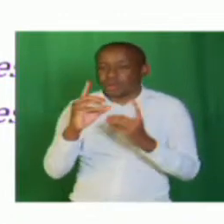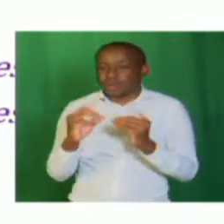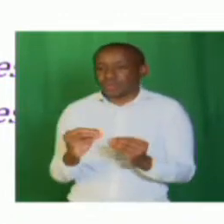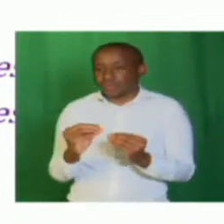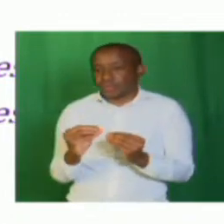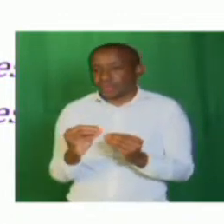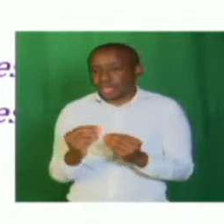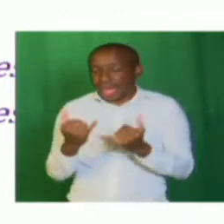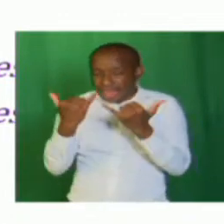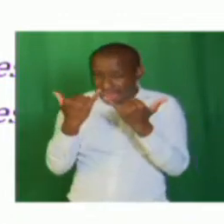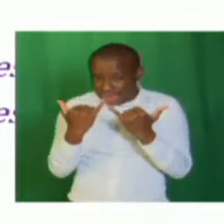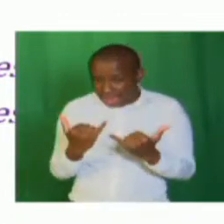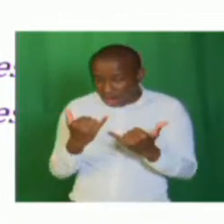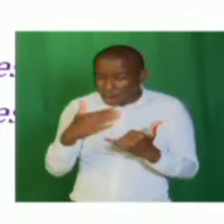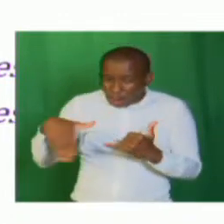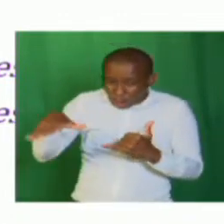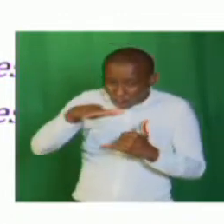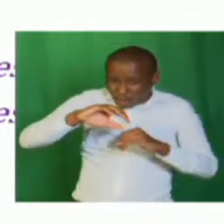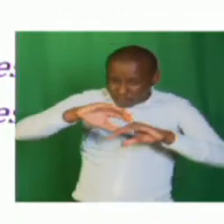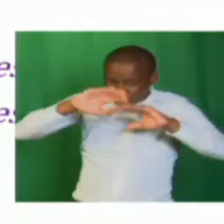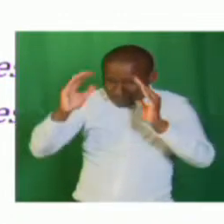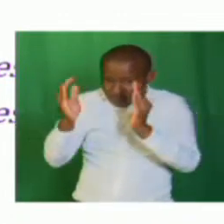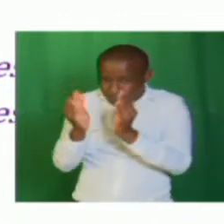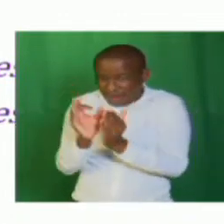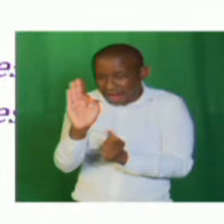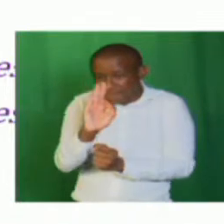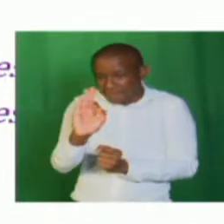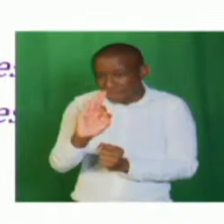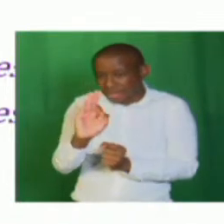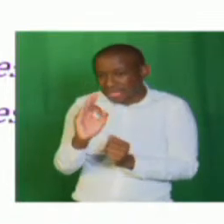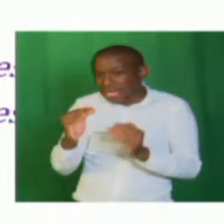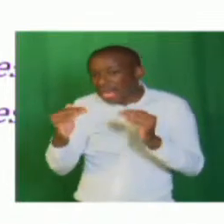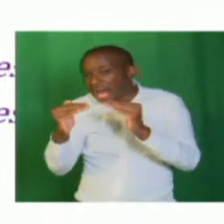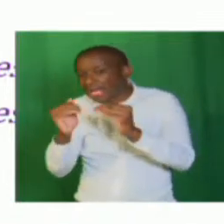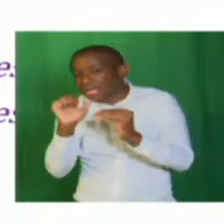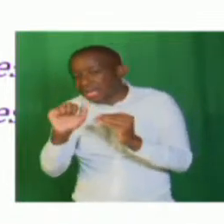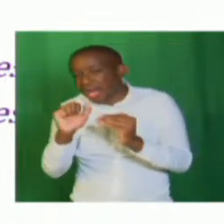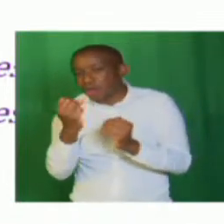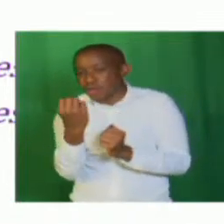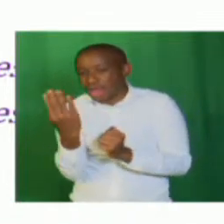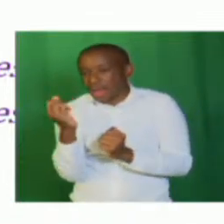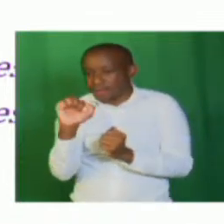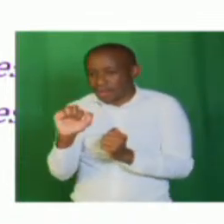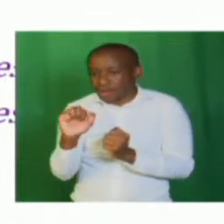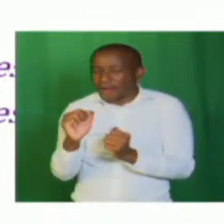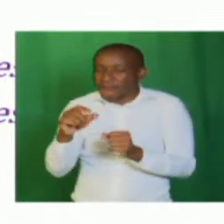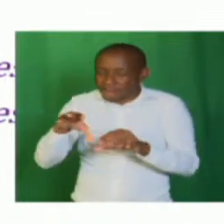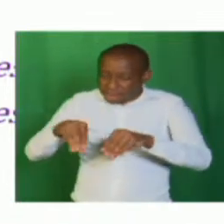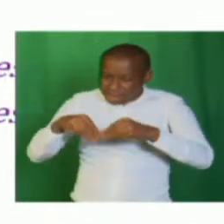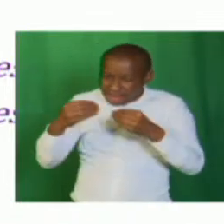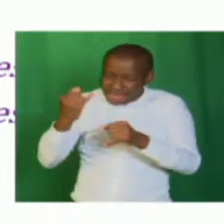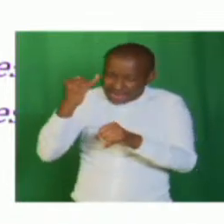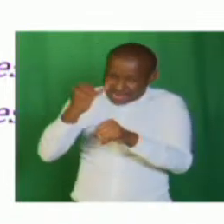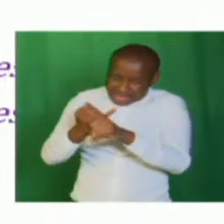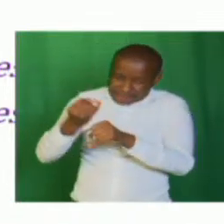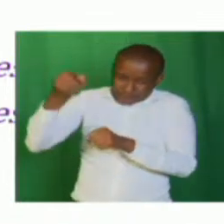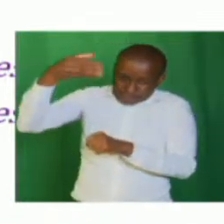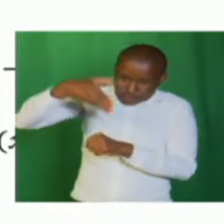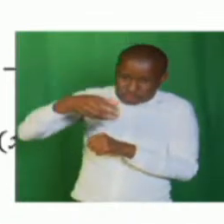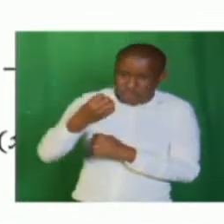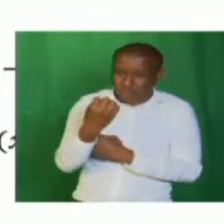was just equating the whole function to the value that is given here to find the input value.